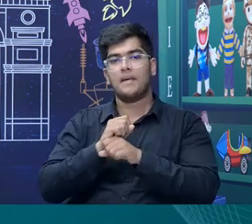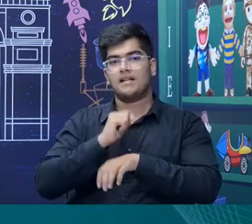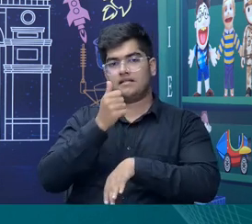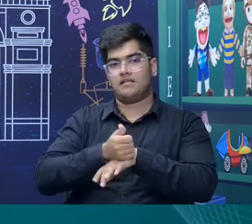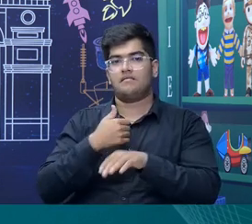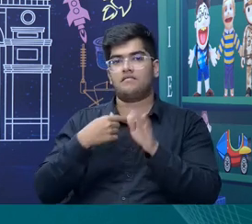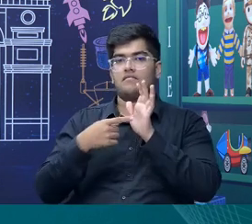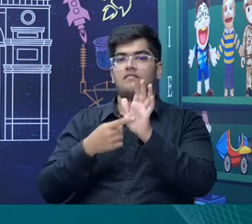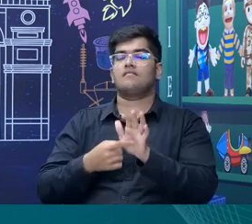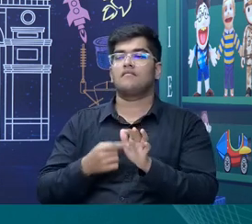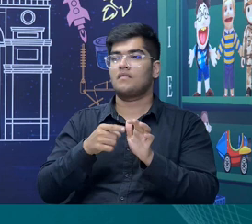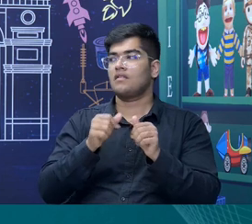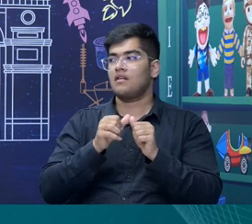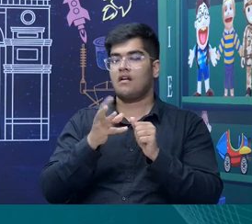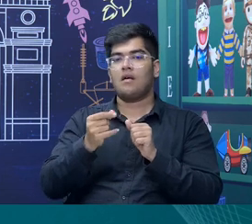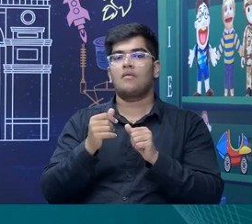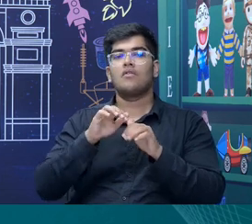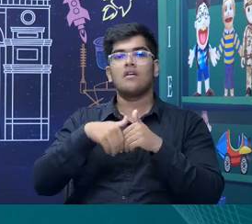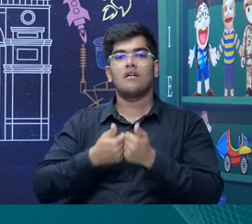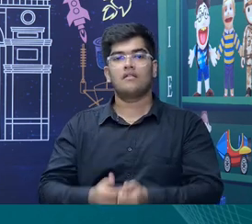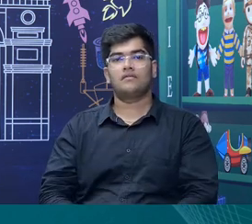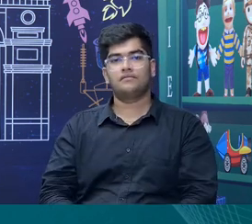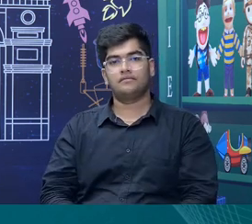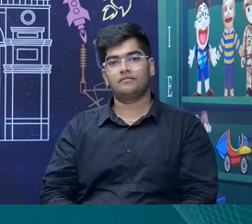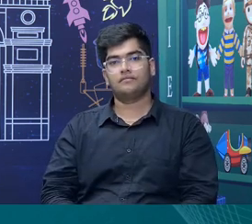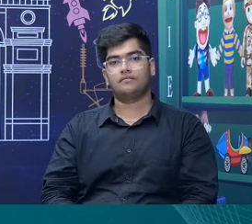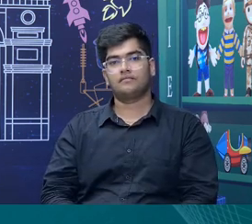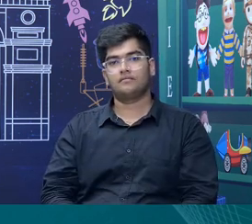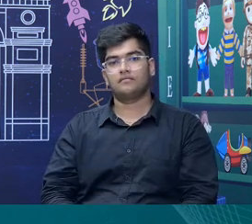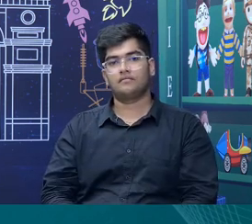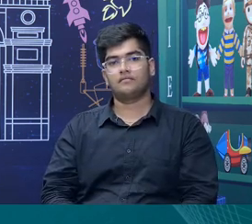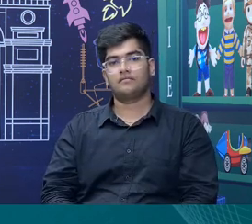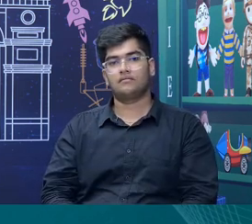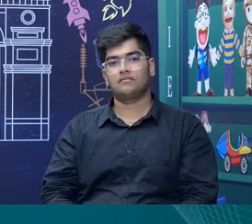find out the amount payable to retiring partner